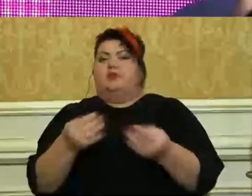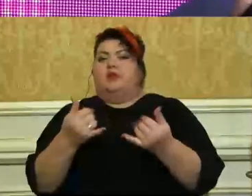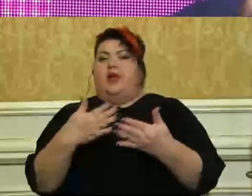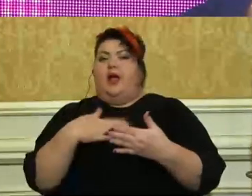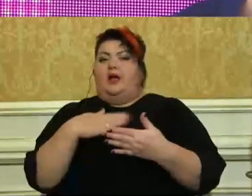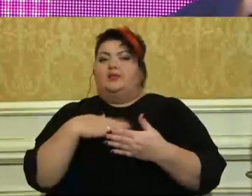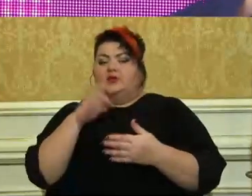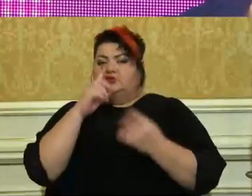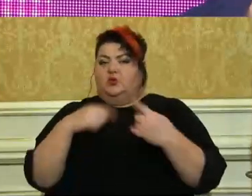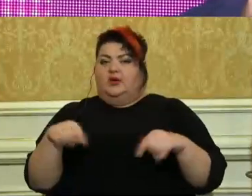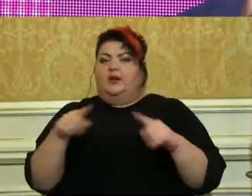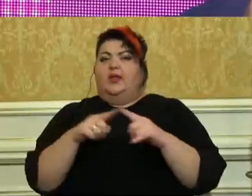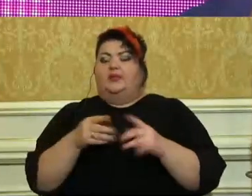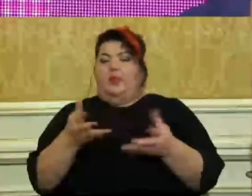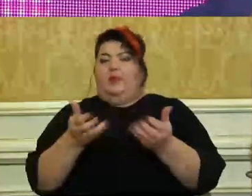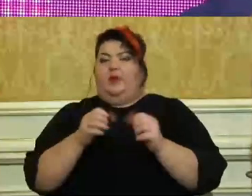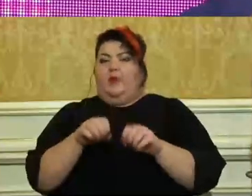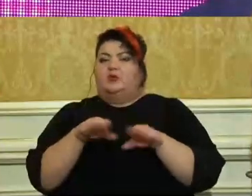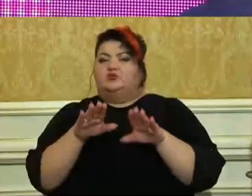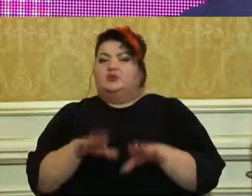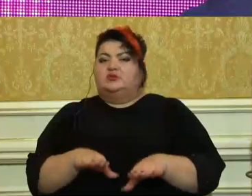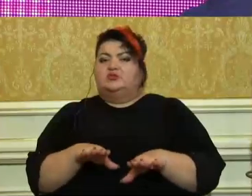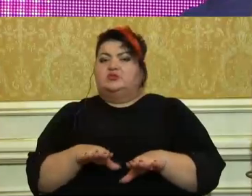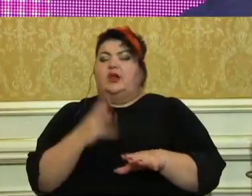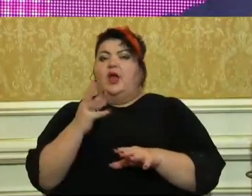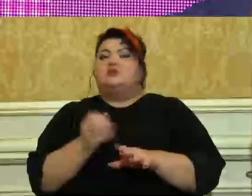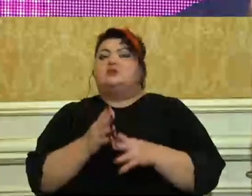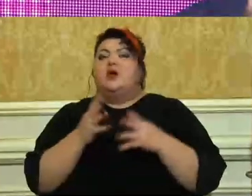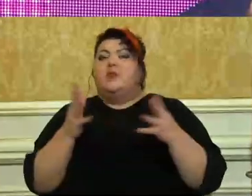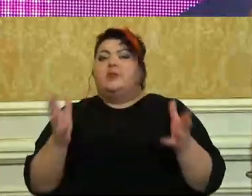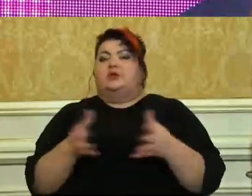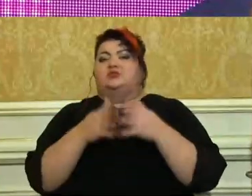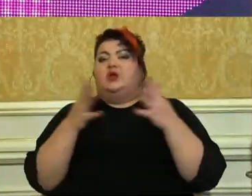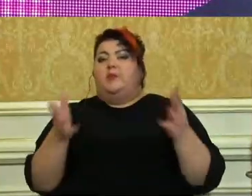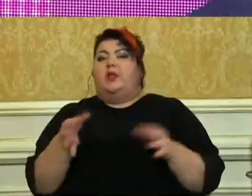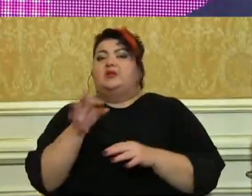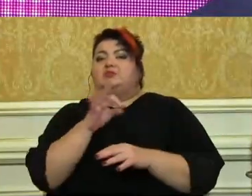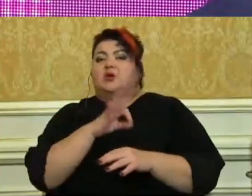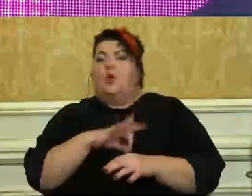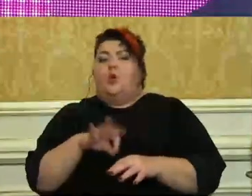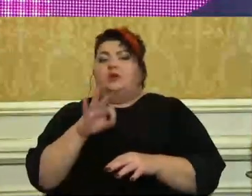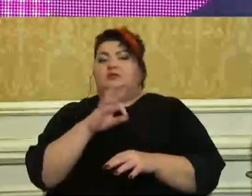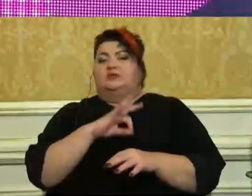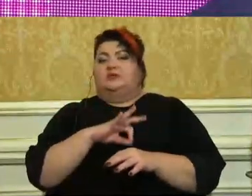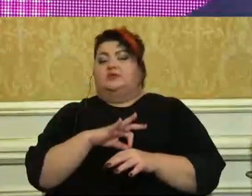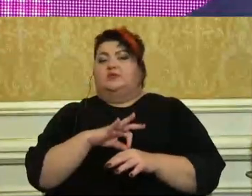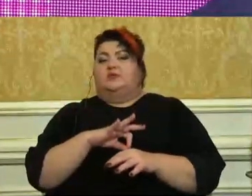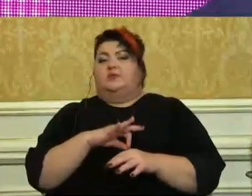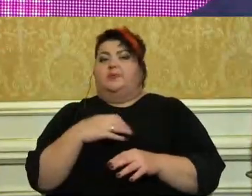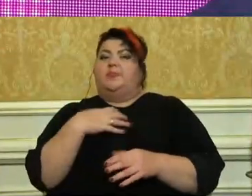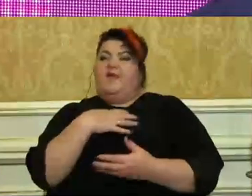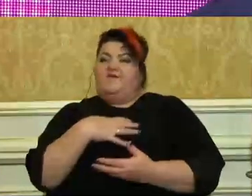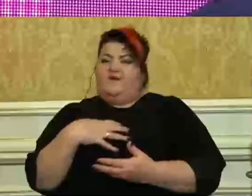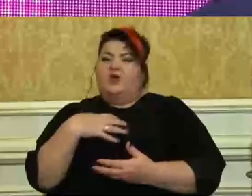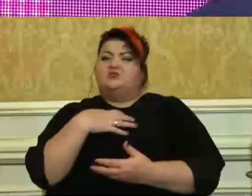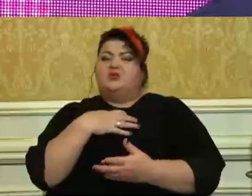that the women could bring a lot for our country during the process of decision making, and they will bring